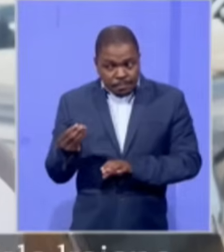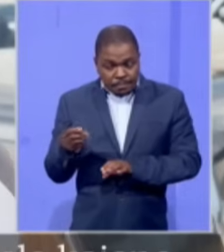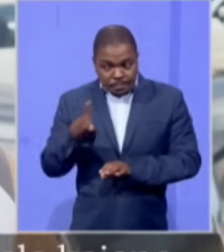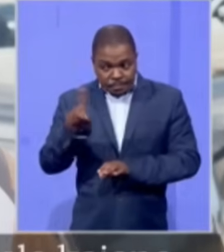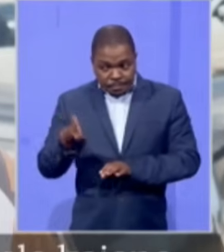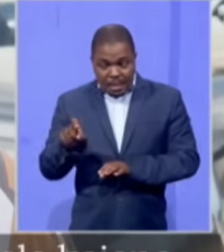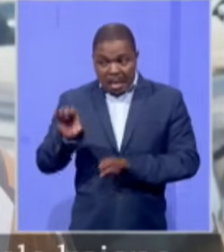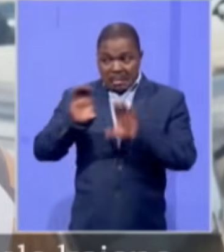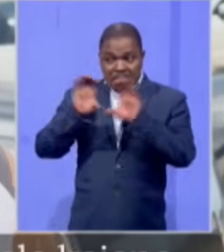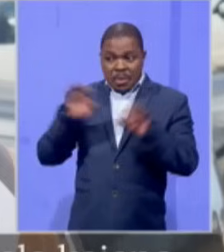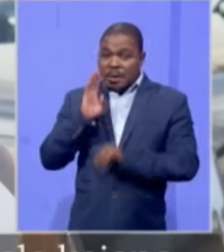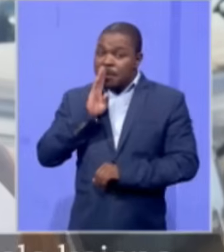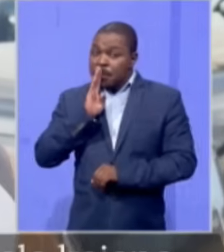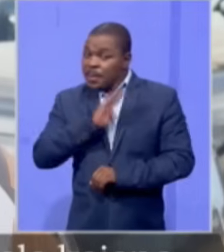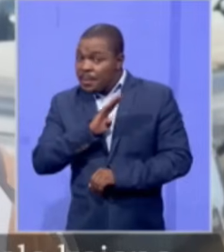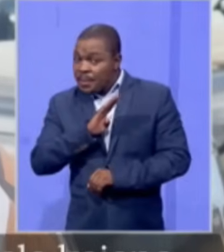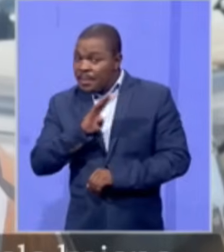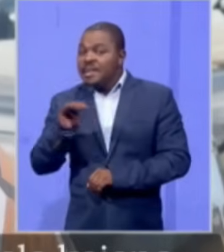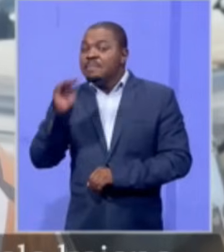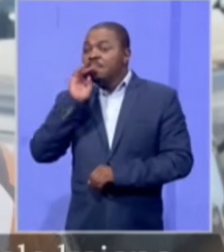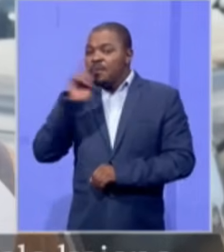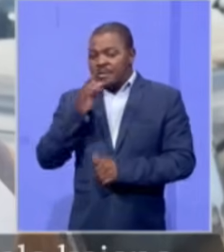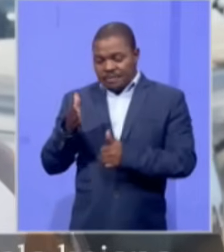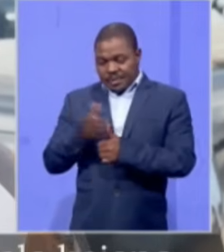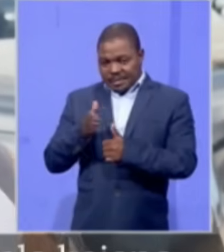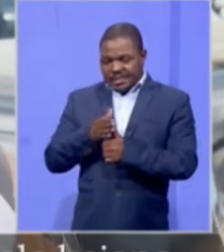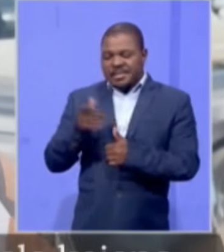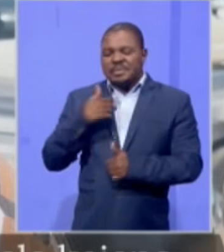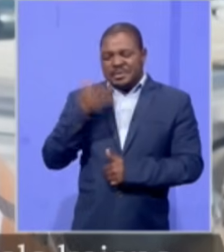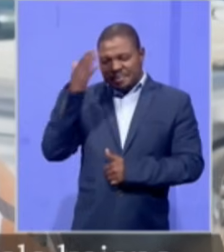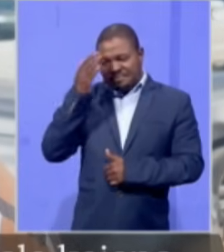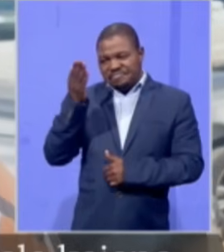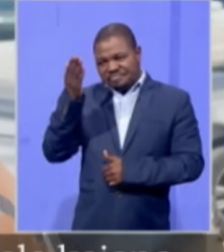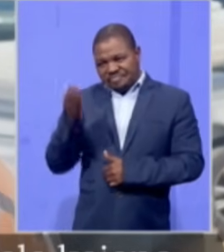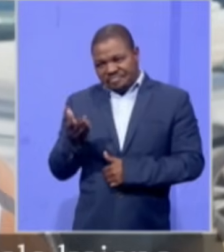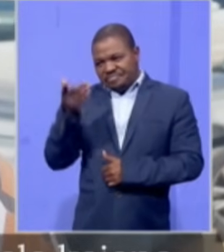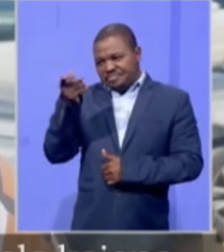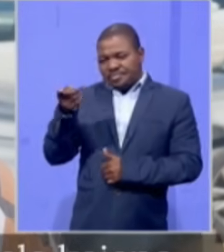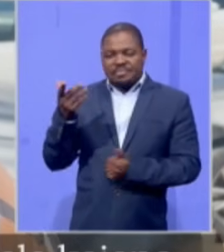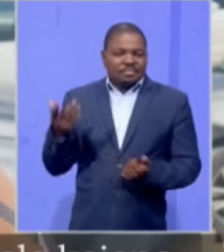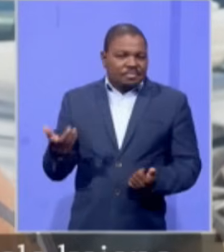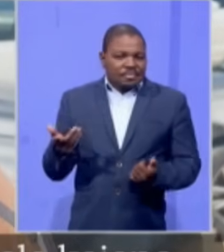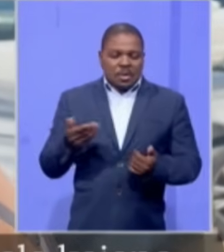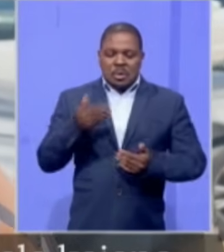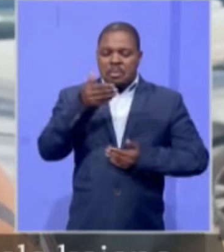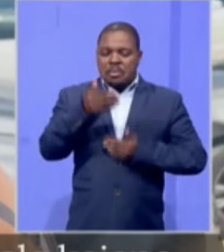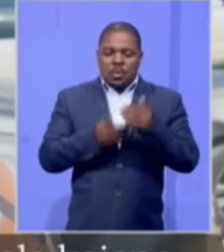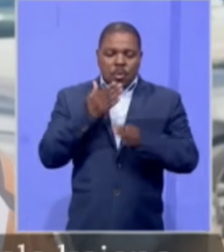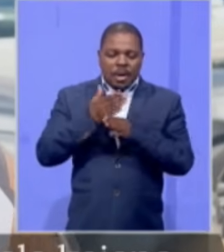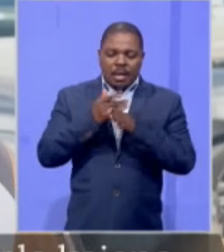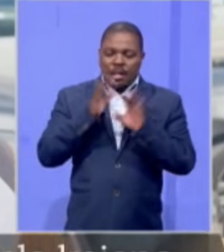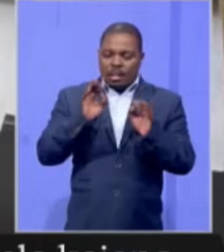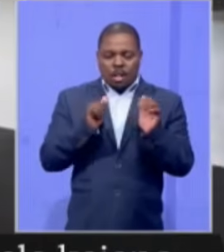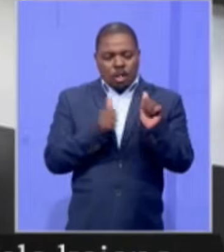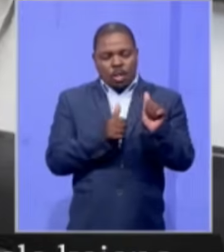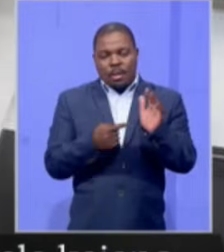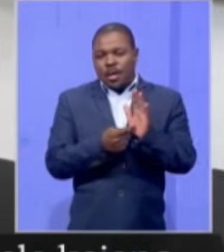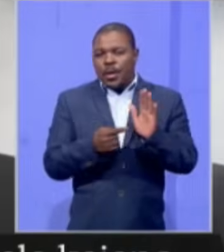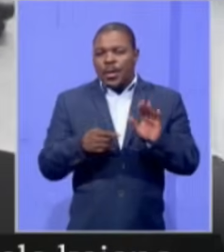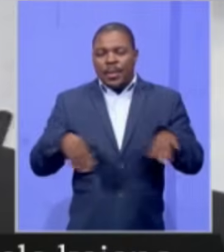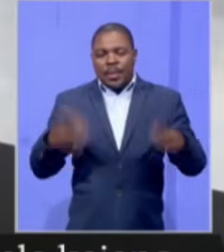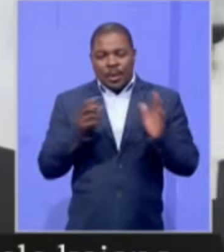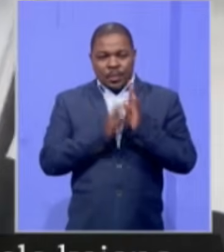Ha se teng gore selo sa ntlha re setse re itse gore ga o operate ka mo o tshwanetseng go operate ka yona. Dikgwebo